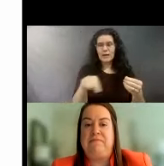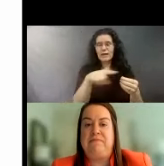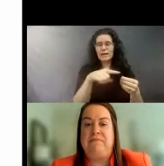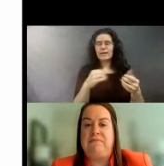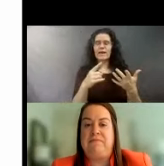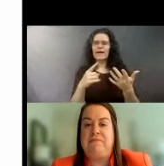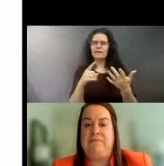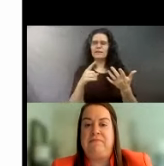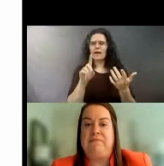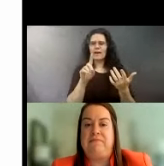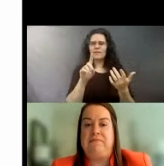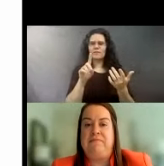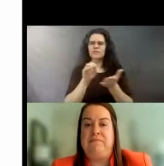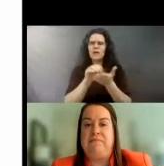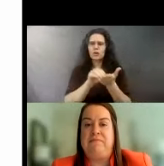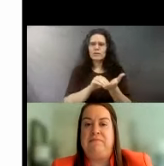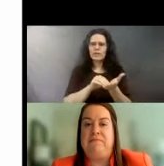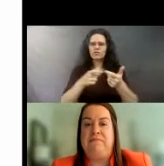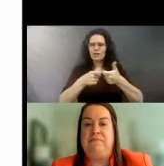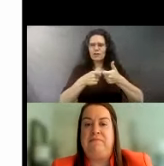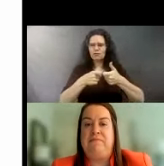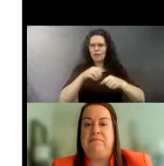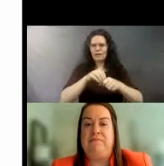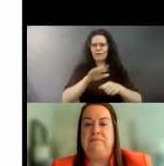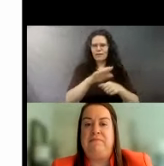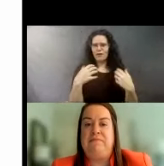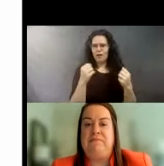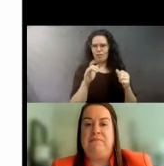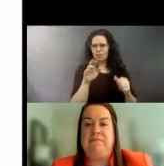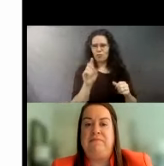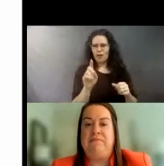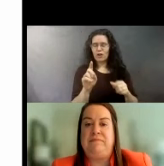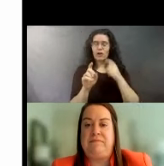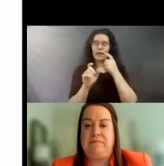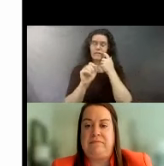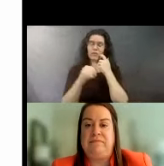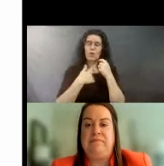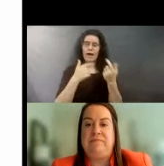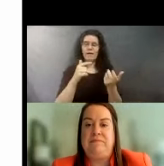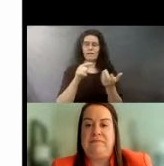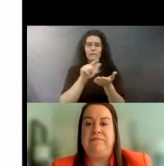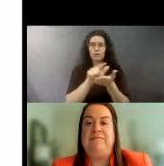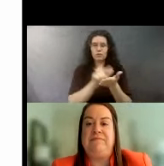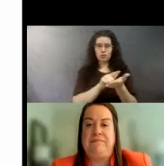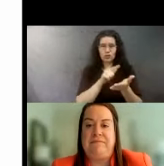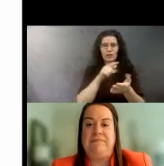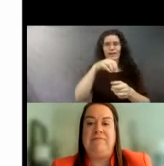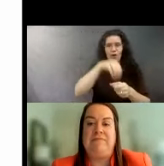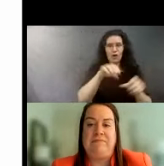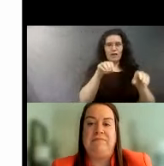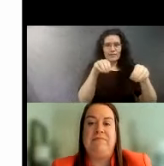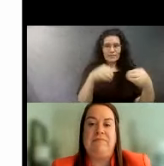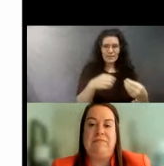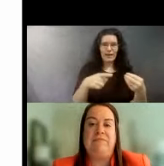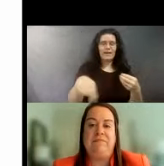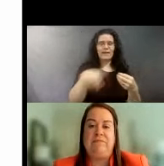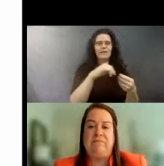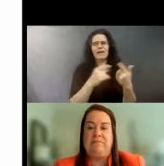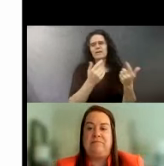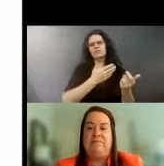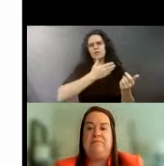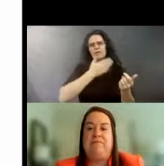record. I would say, having the attorney on-site and documenting in the EHR really is the gold standard, because I think everyone would probably agree that that's the